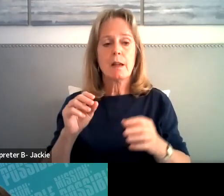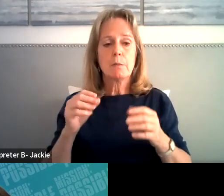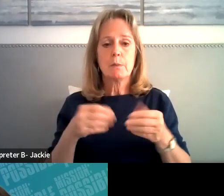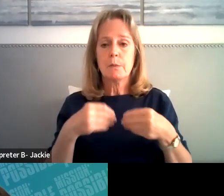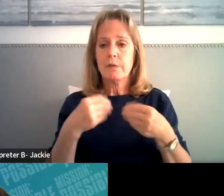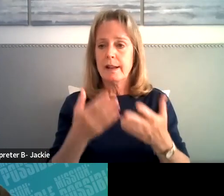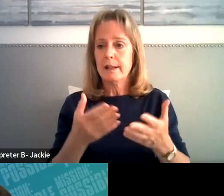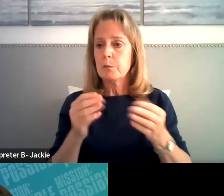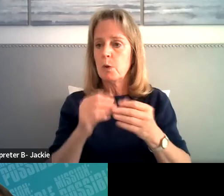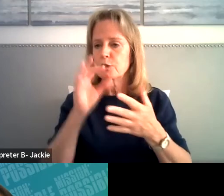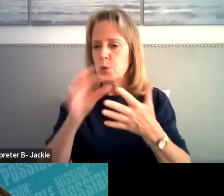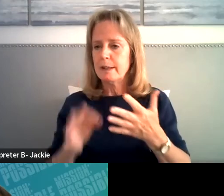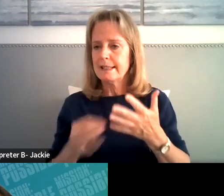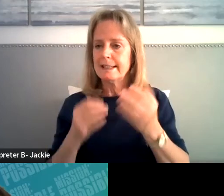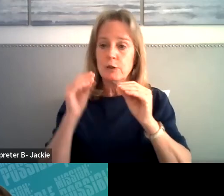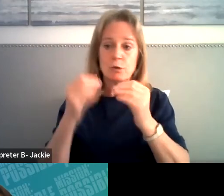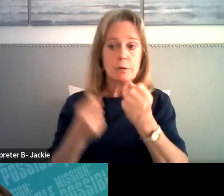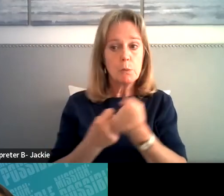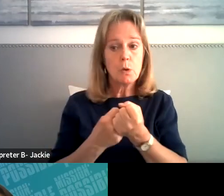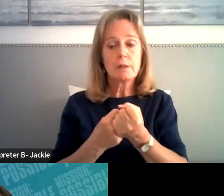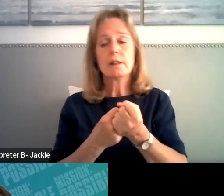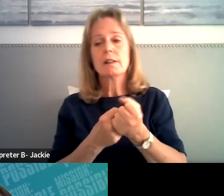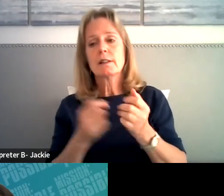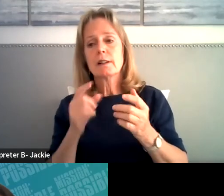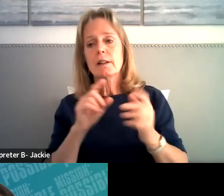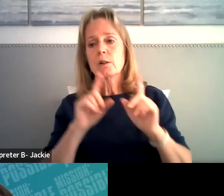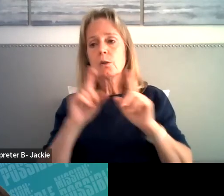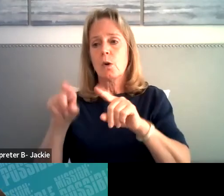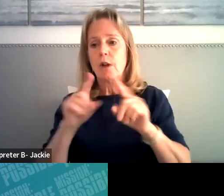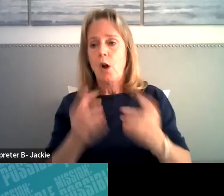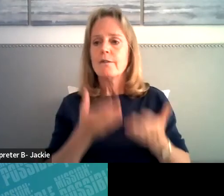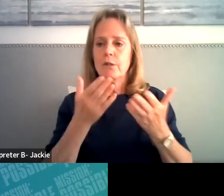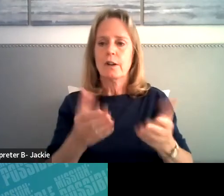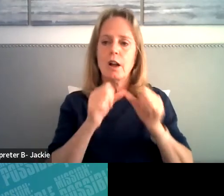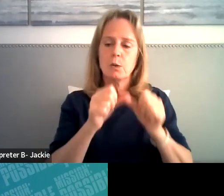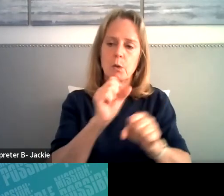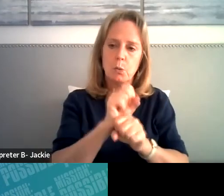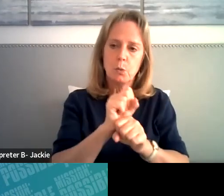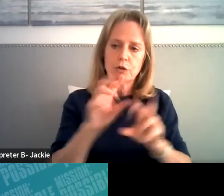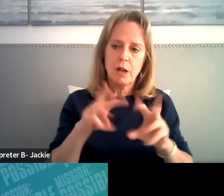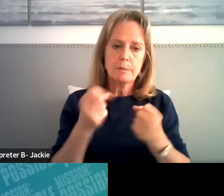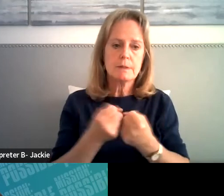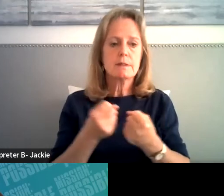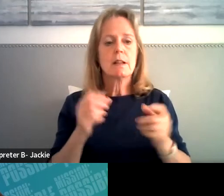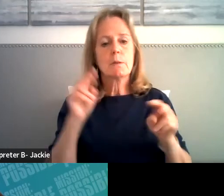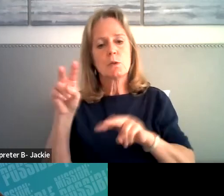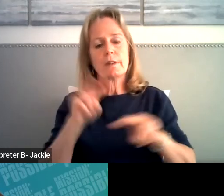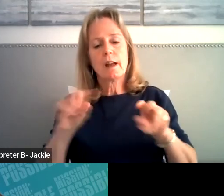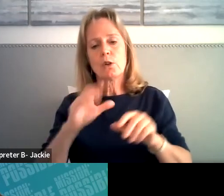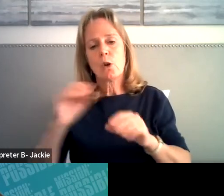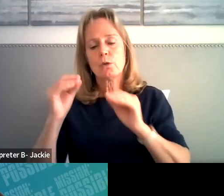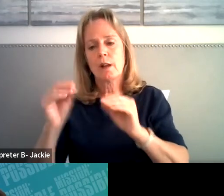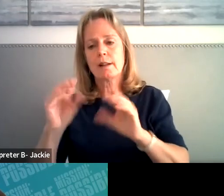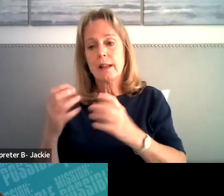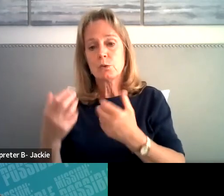continuous choice of teacher support, going on offering ongoing workshops, observing other co-taught classrooms,